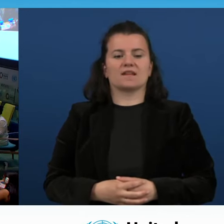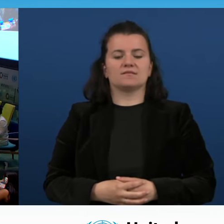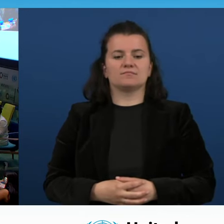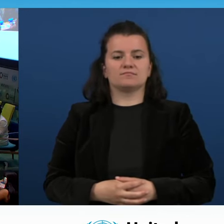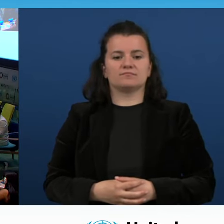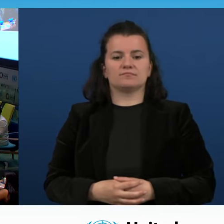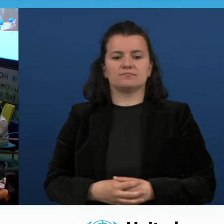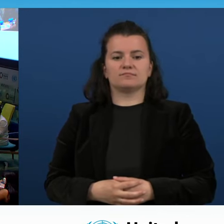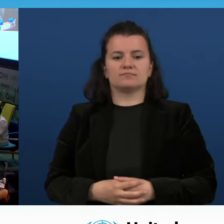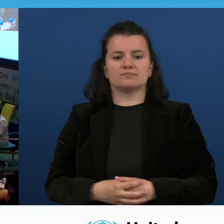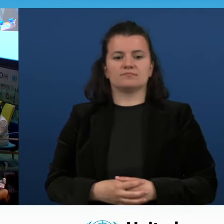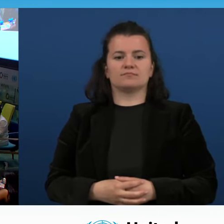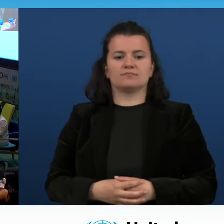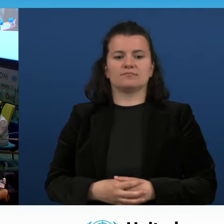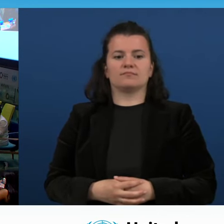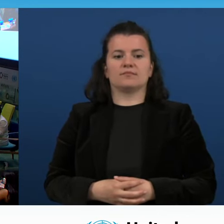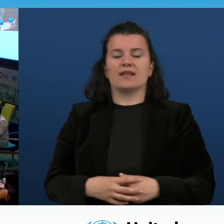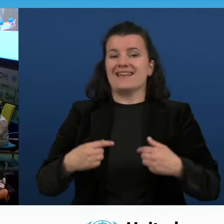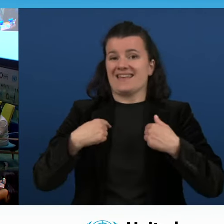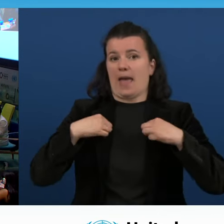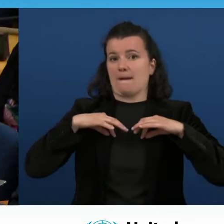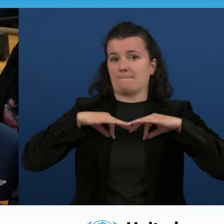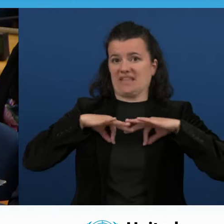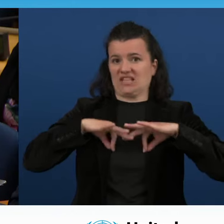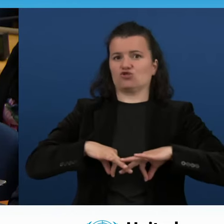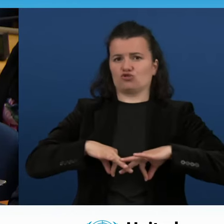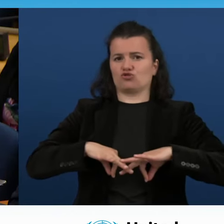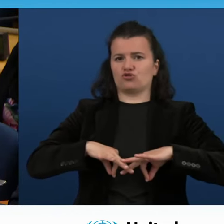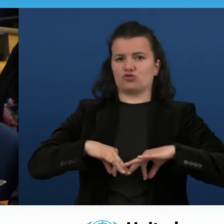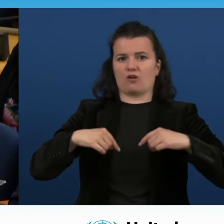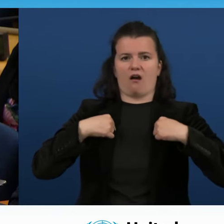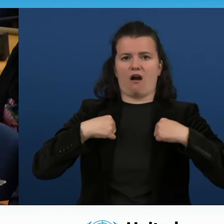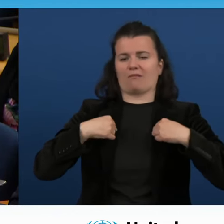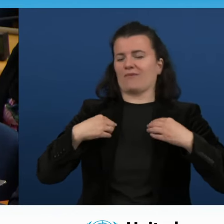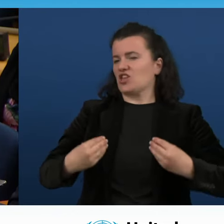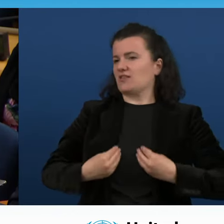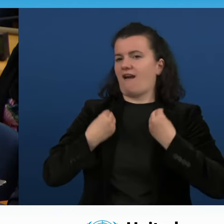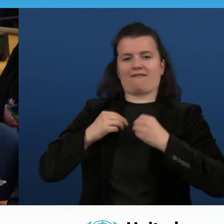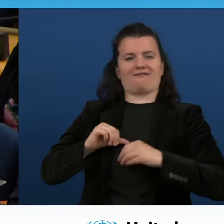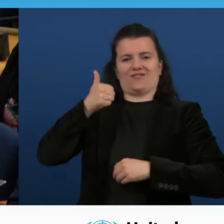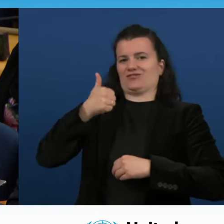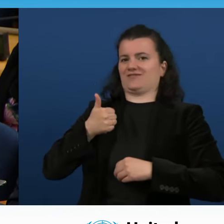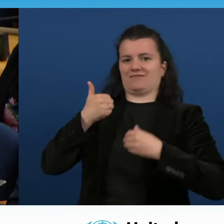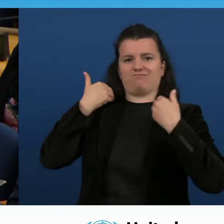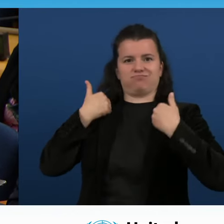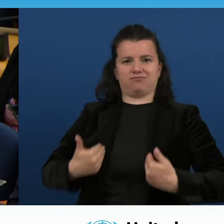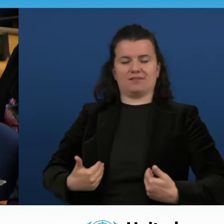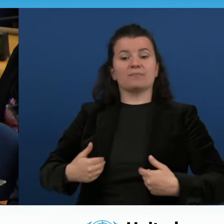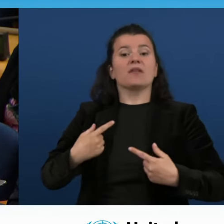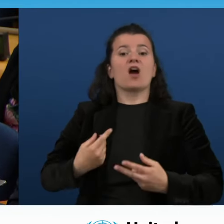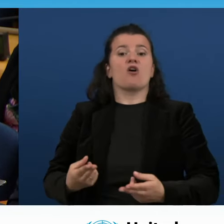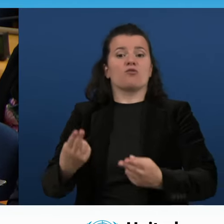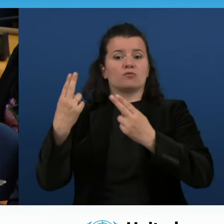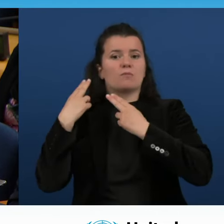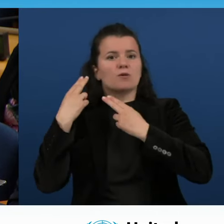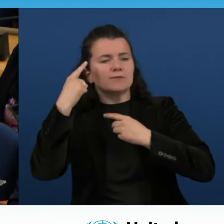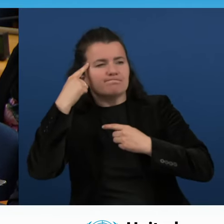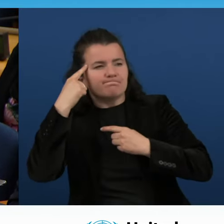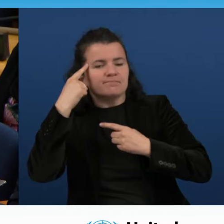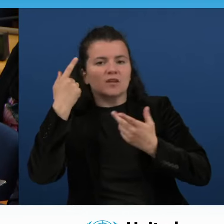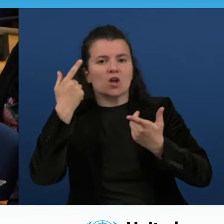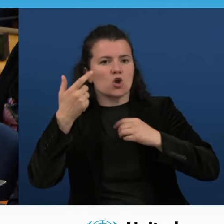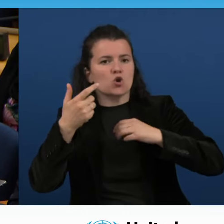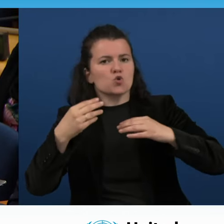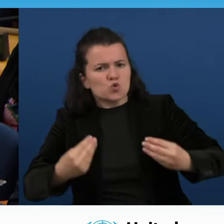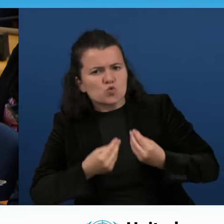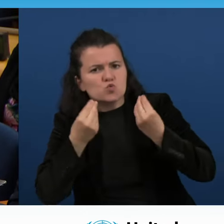As the youngest minister in Paraguay, I have a deep commitment with the public policies relating the youth and poverty reduction. Within the government of